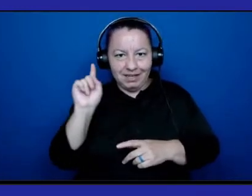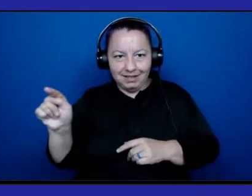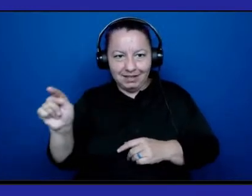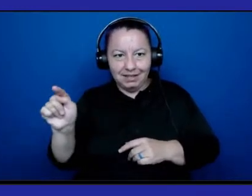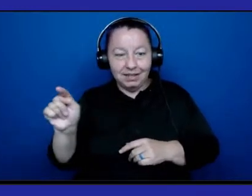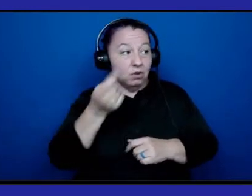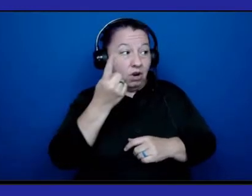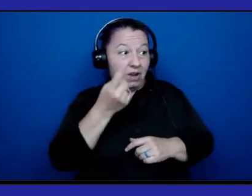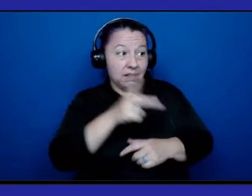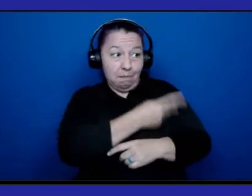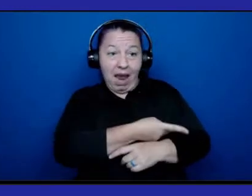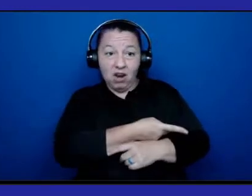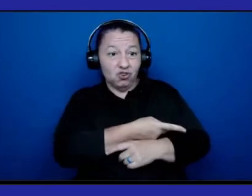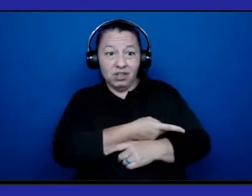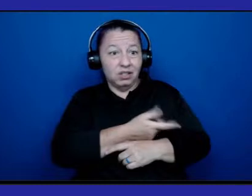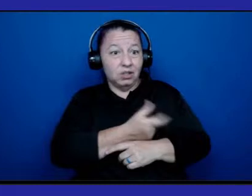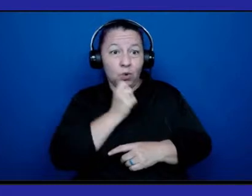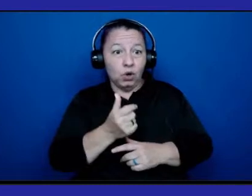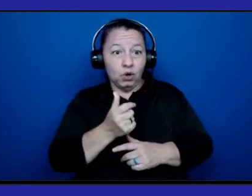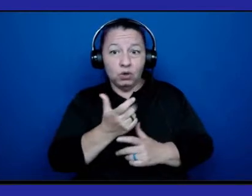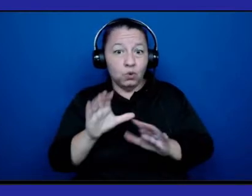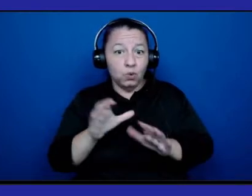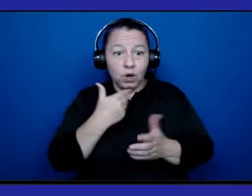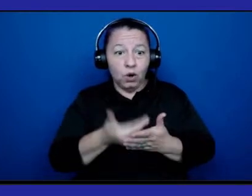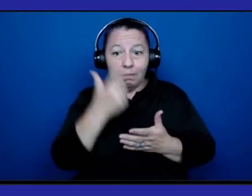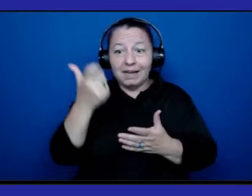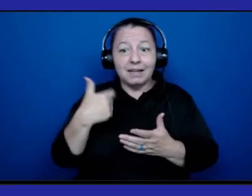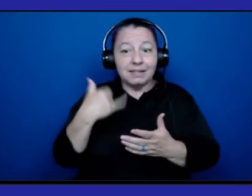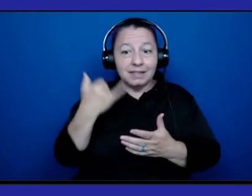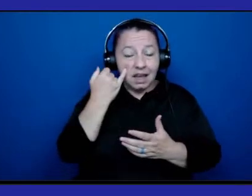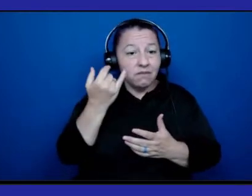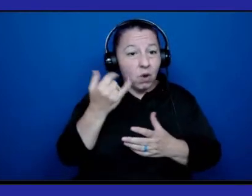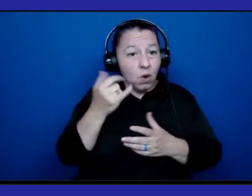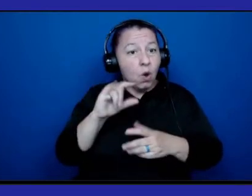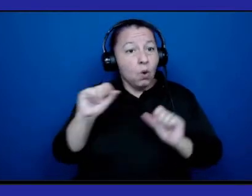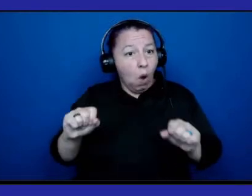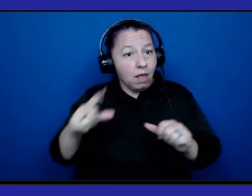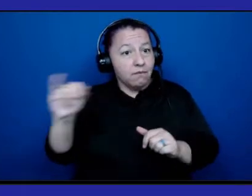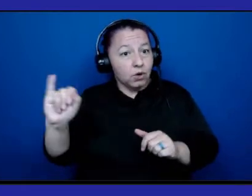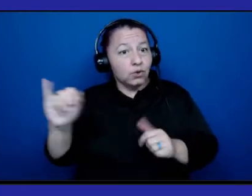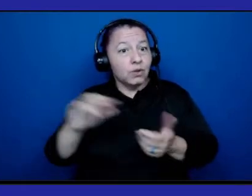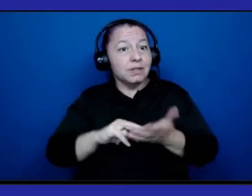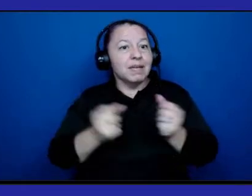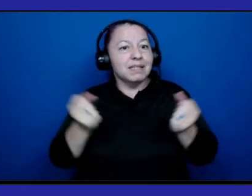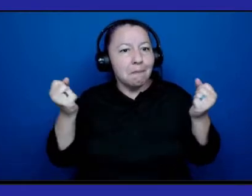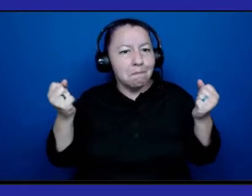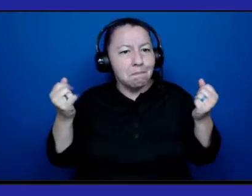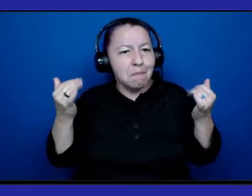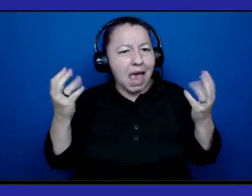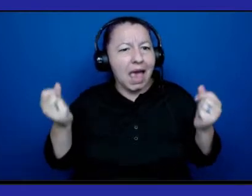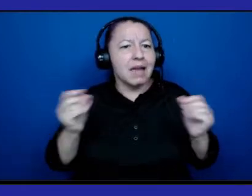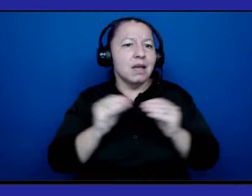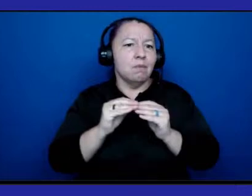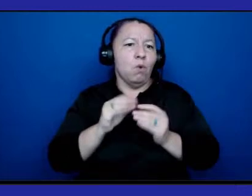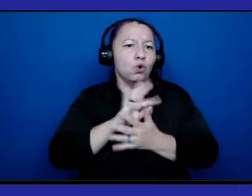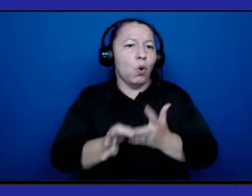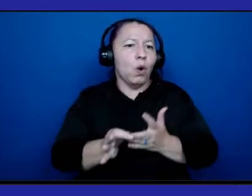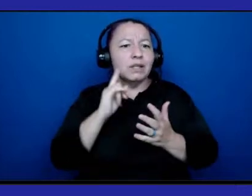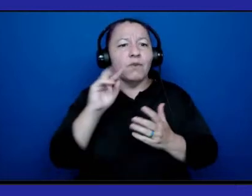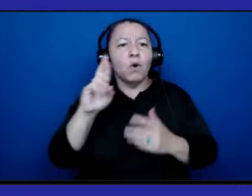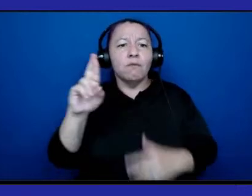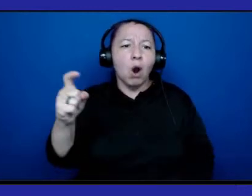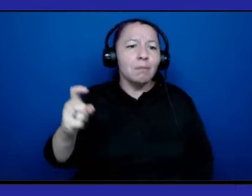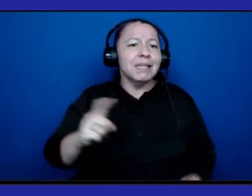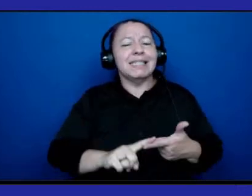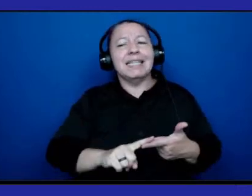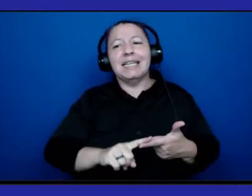losing because if we do qualify them for insurance, they have way more choices for pharmacy, right, and they get other